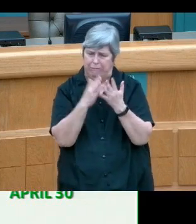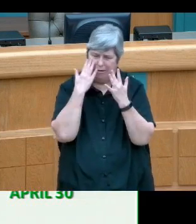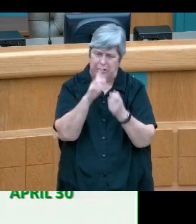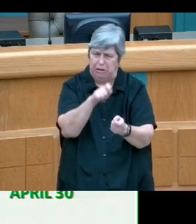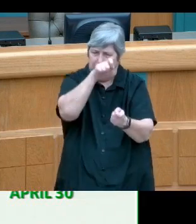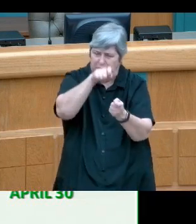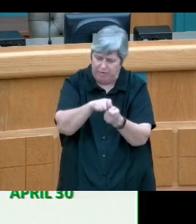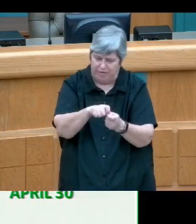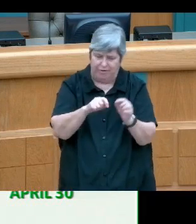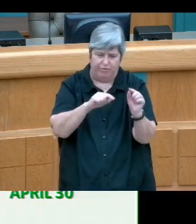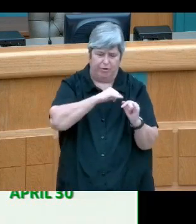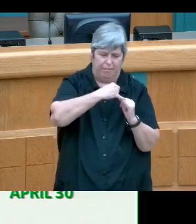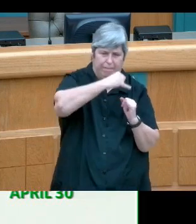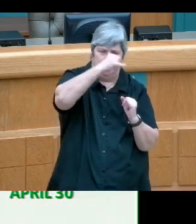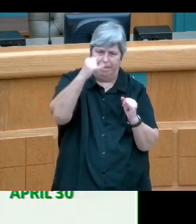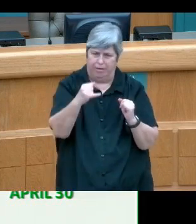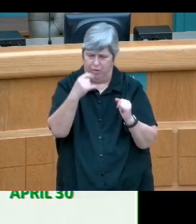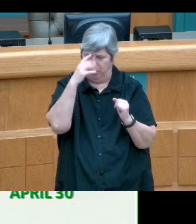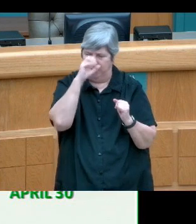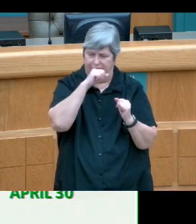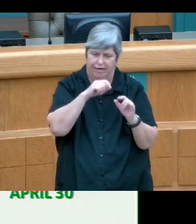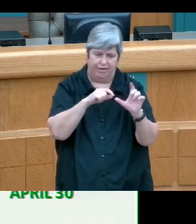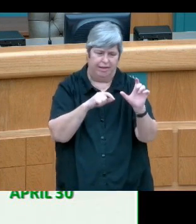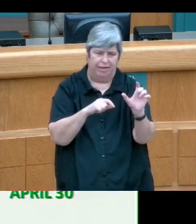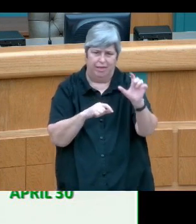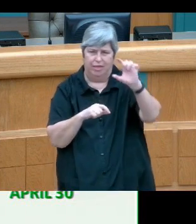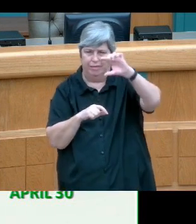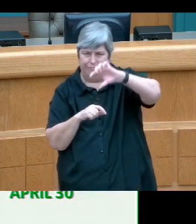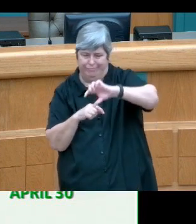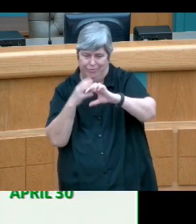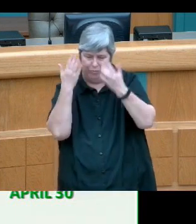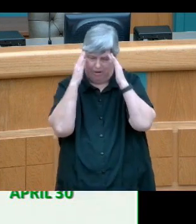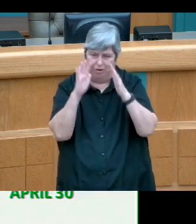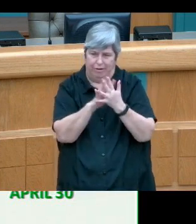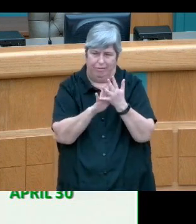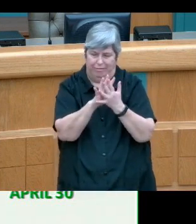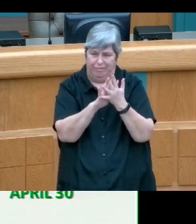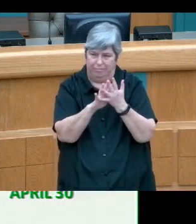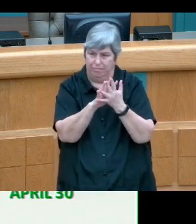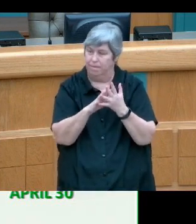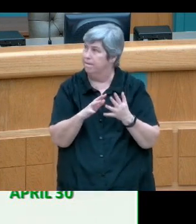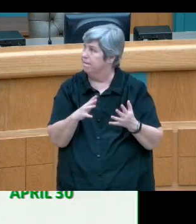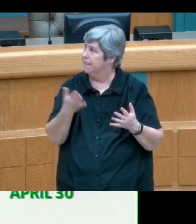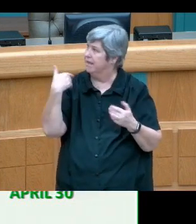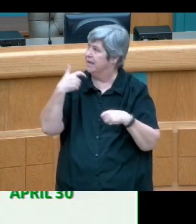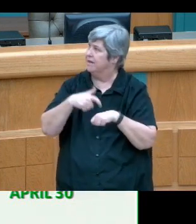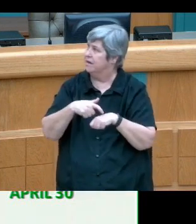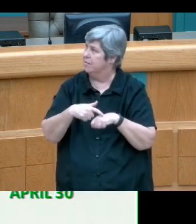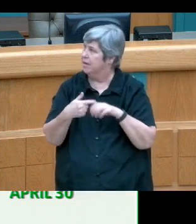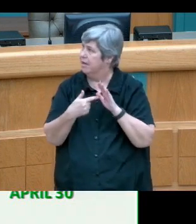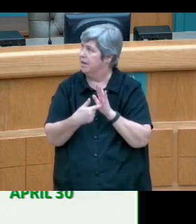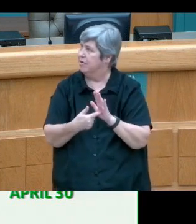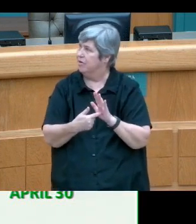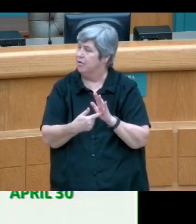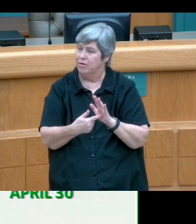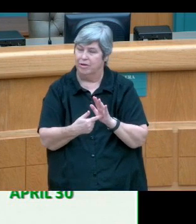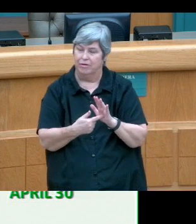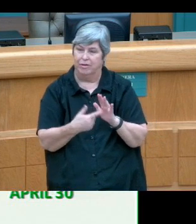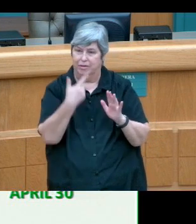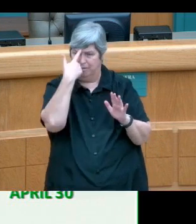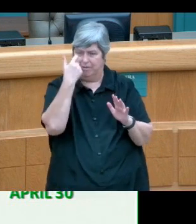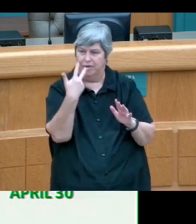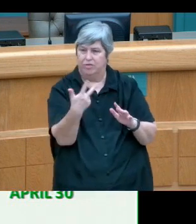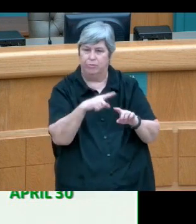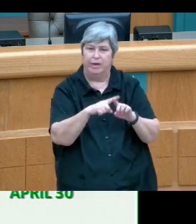in the model. This week, this is a big advancement for us, where the last time I showed you a ribbon model, it was the result of